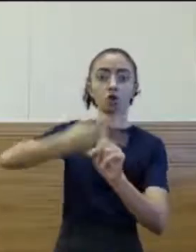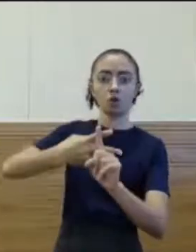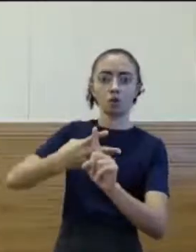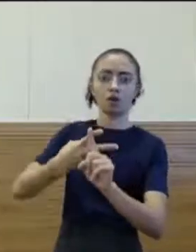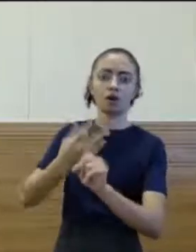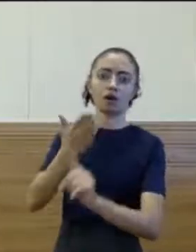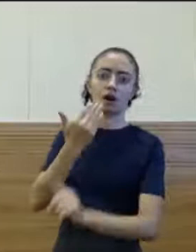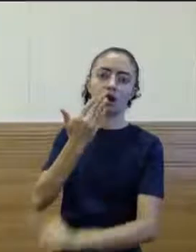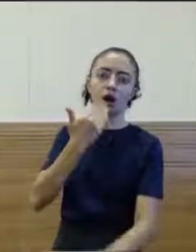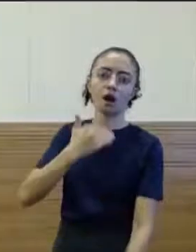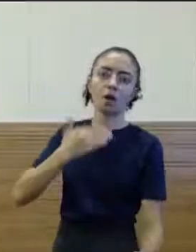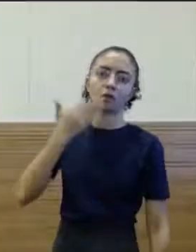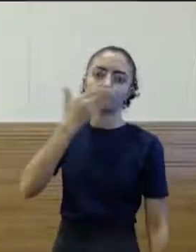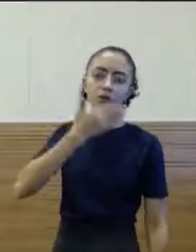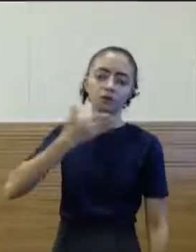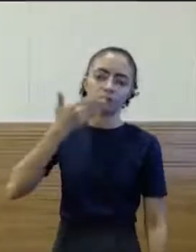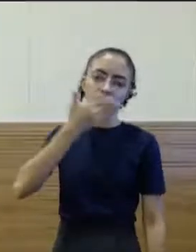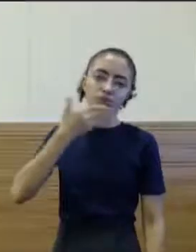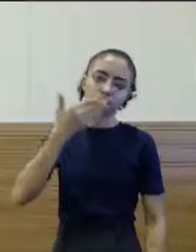near